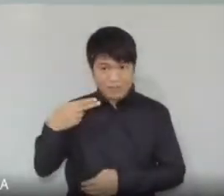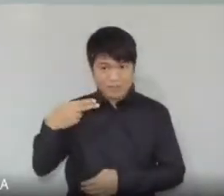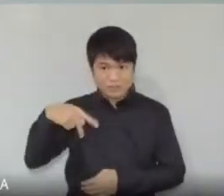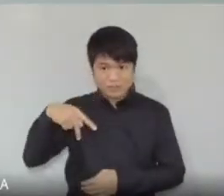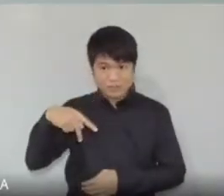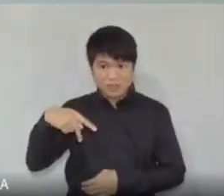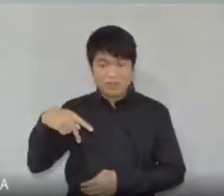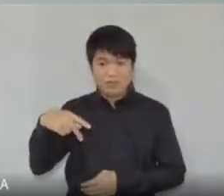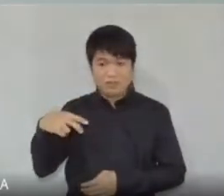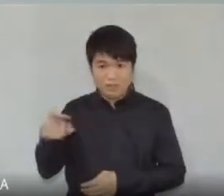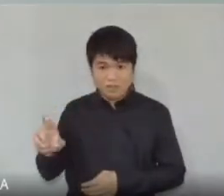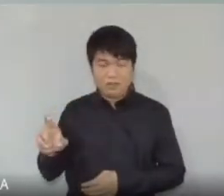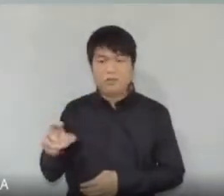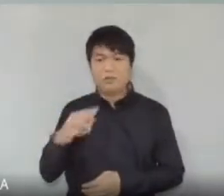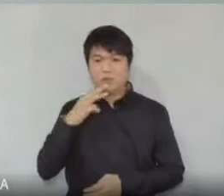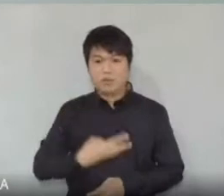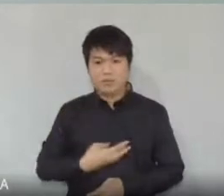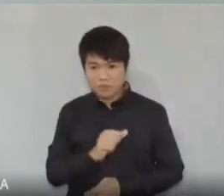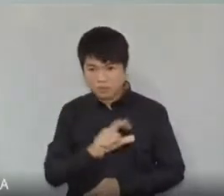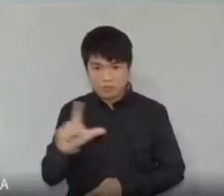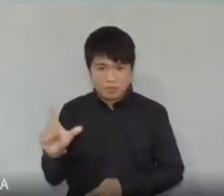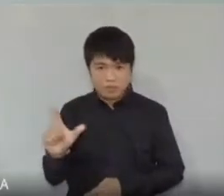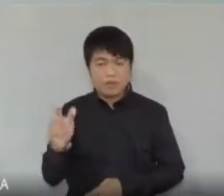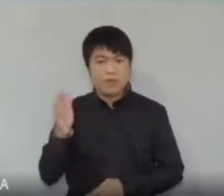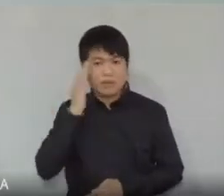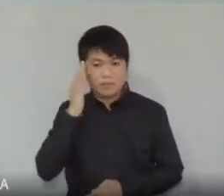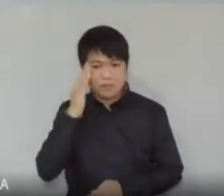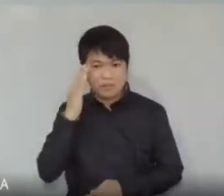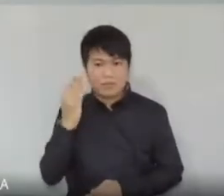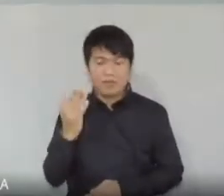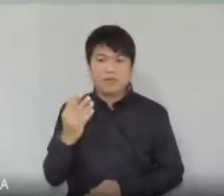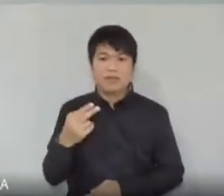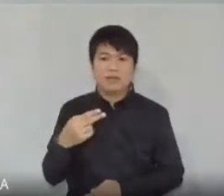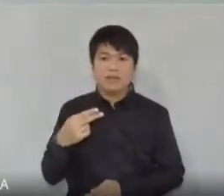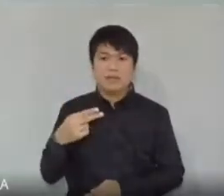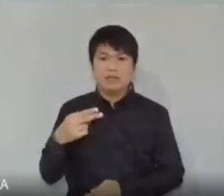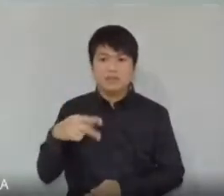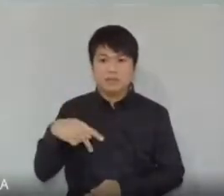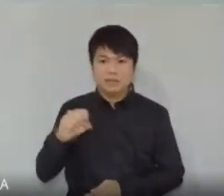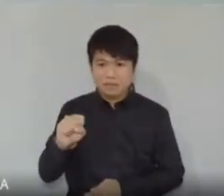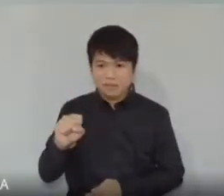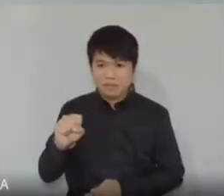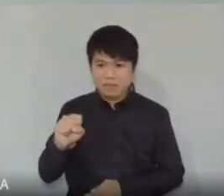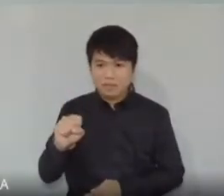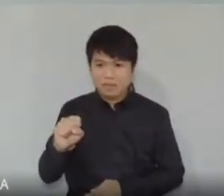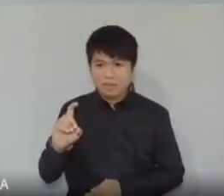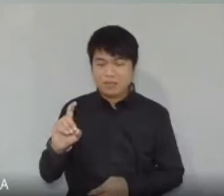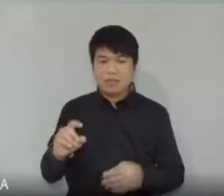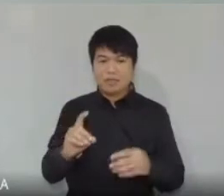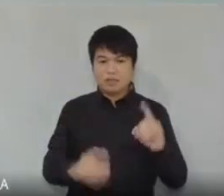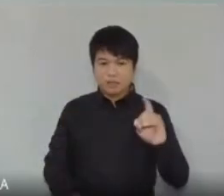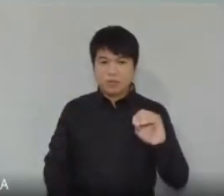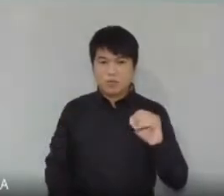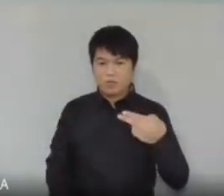end in view of generating sound and robust evidence for use in development and the